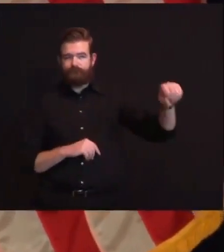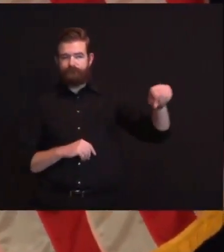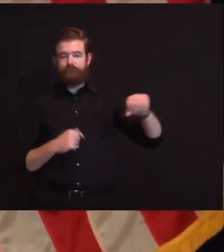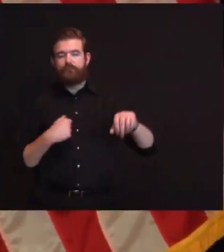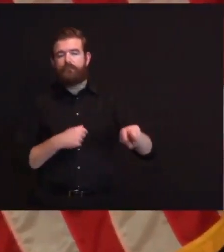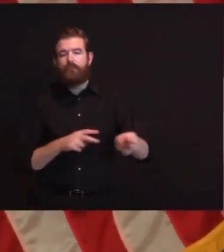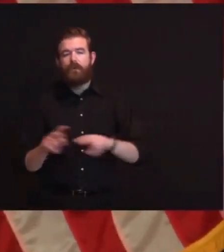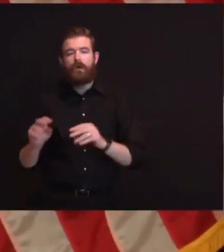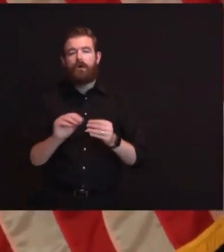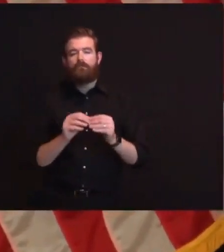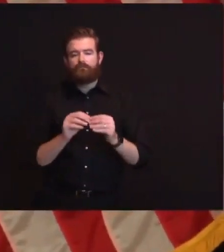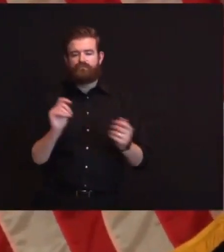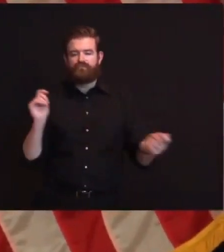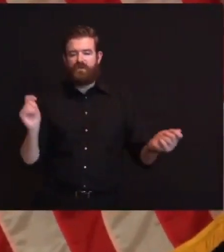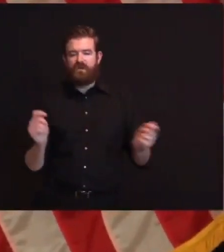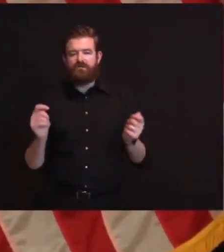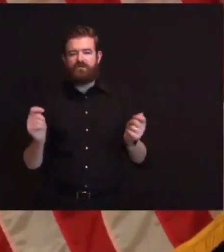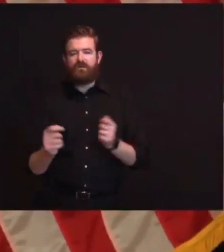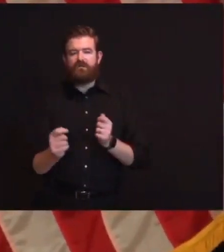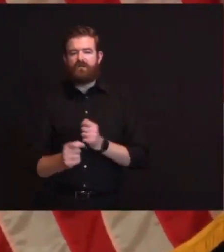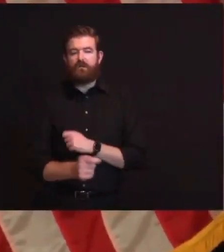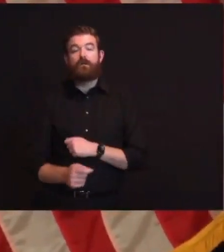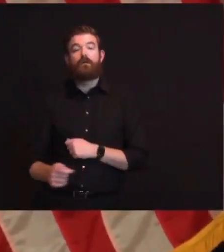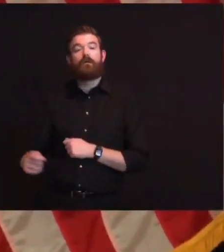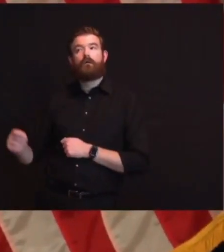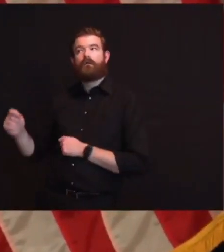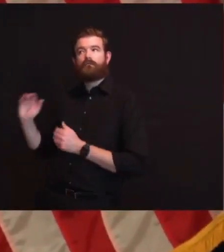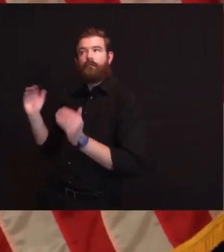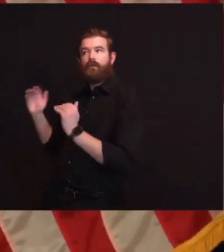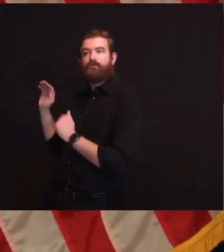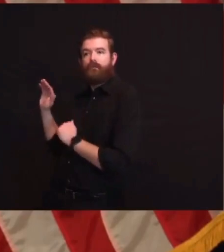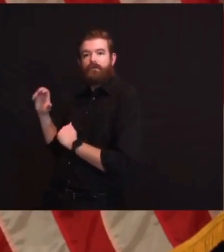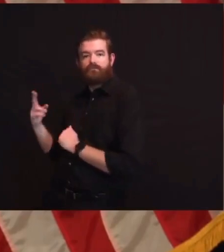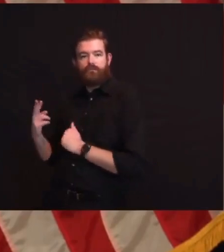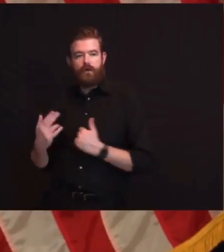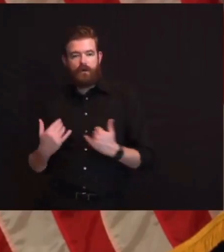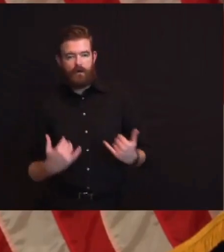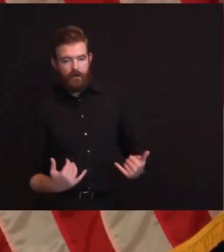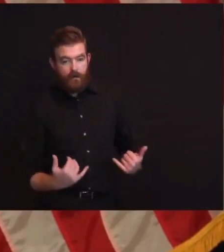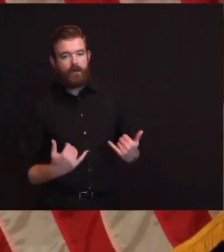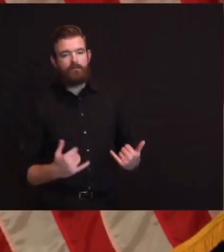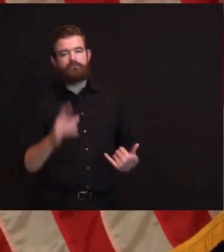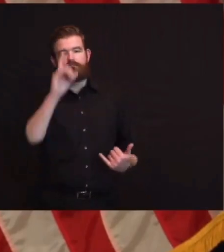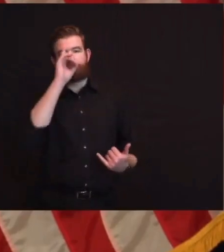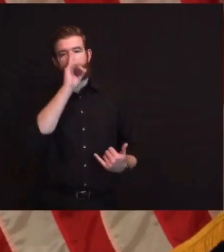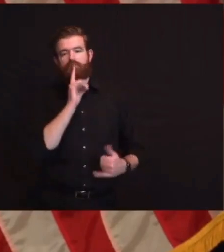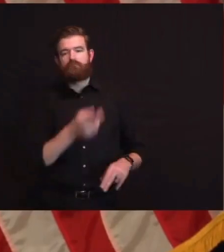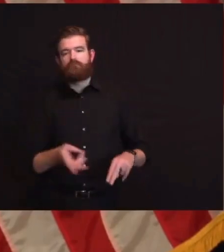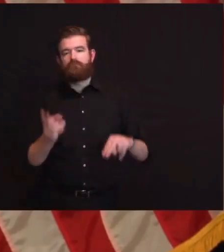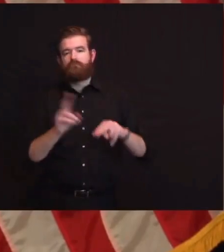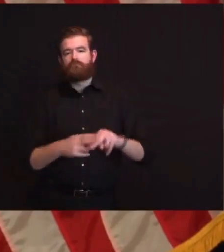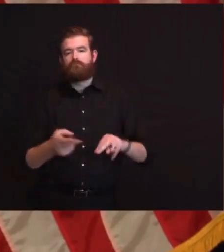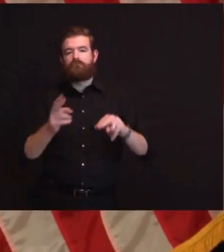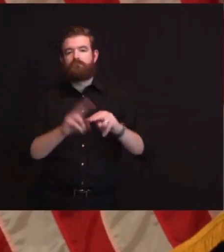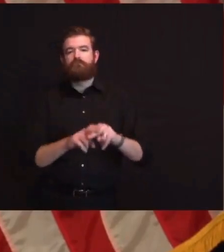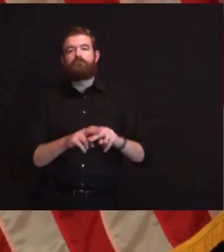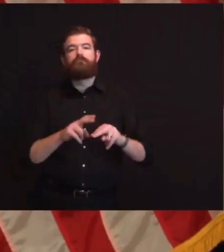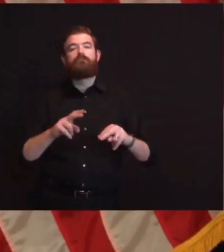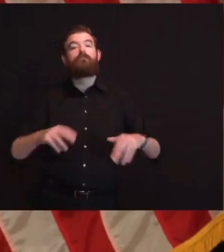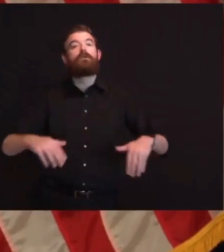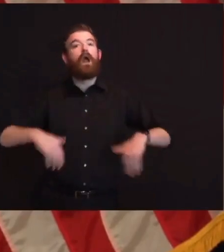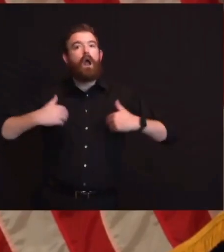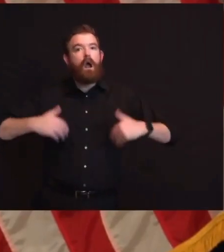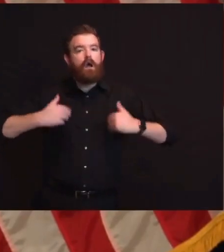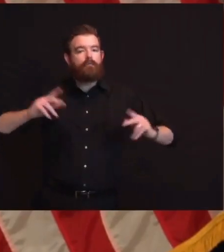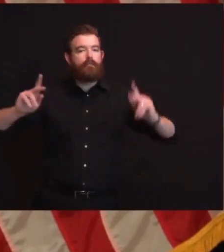of the outbreak to the present. Definitely we're seeing more cases occurring among the younger age groups, so